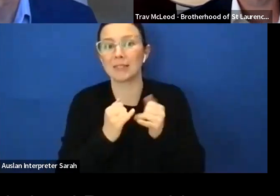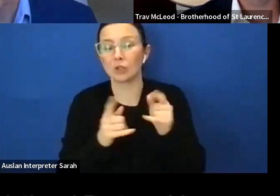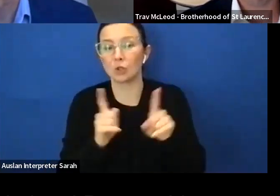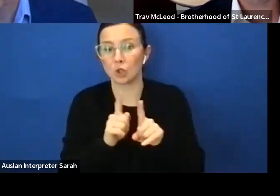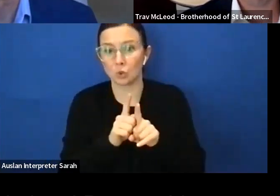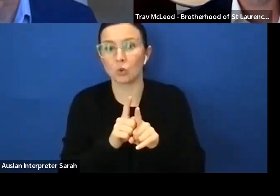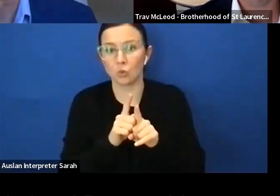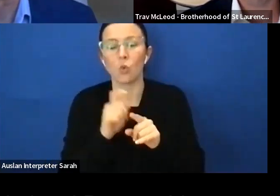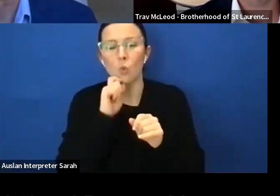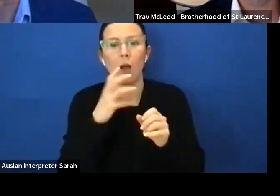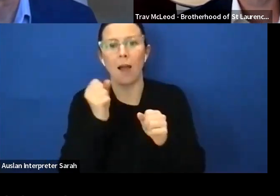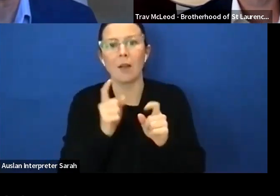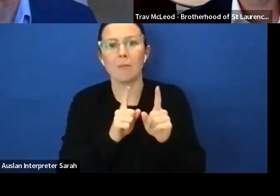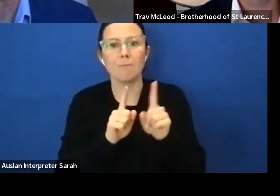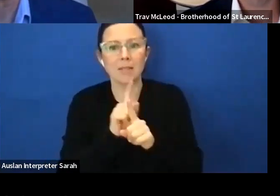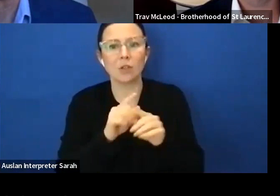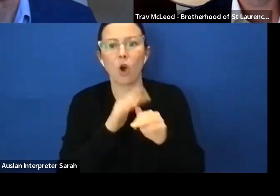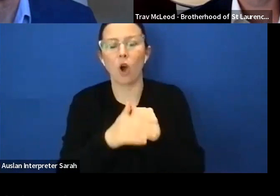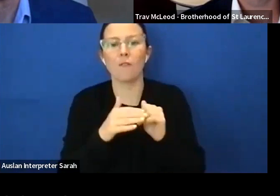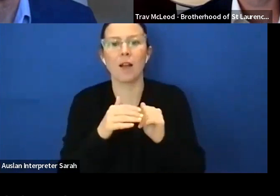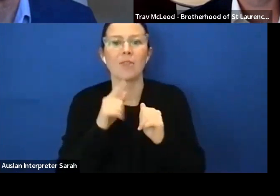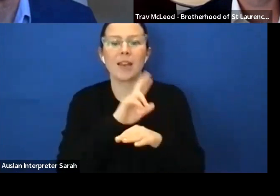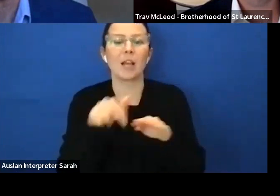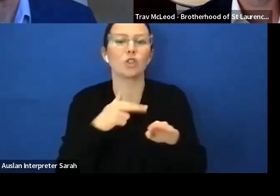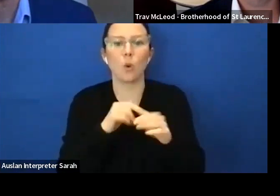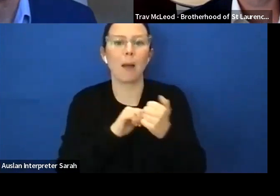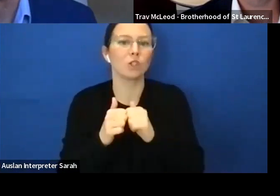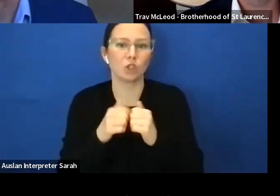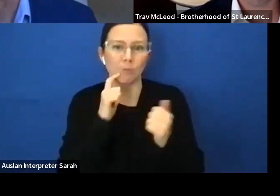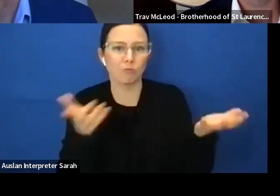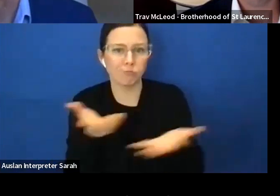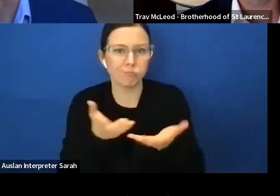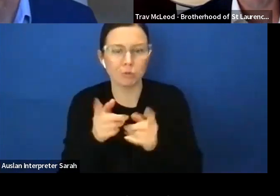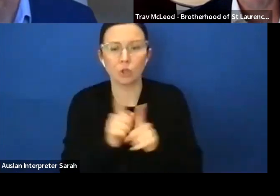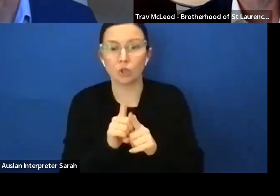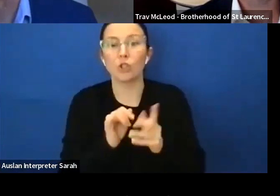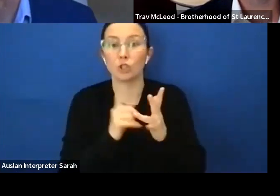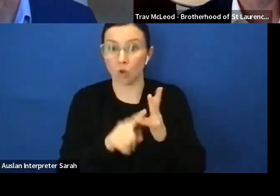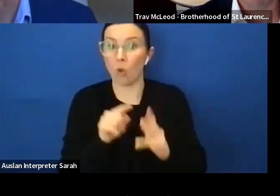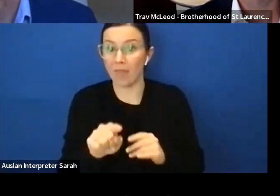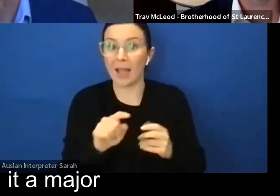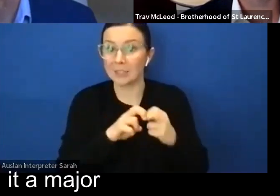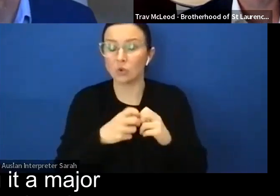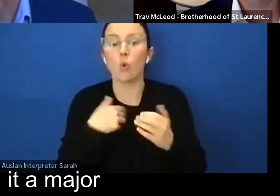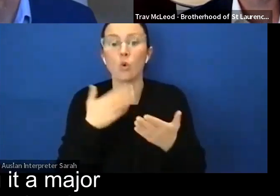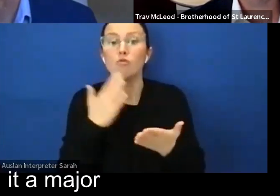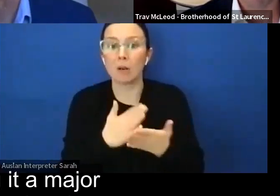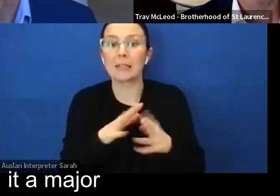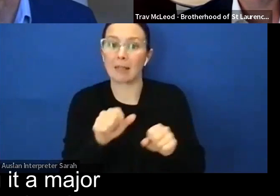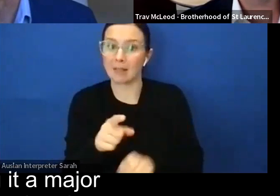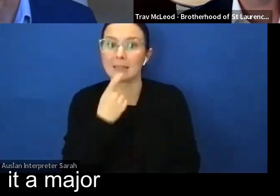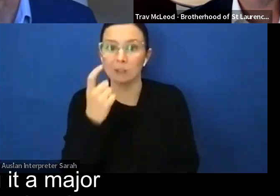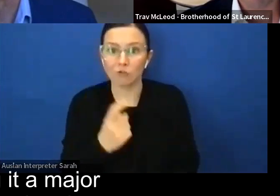the National Partnership. So we're giving that we're taking that issue very seriously and giving it a